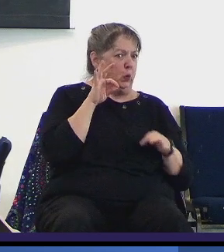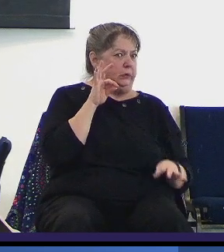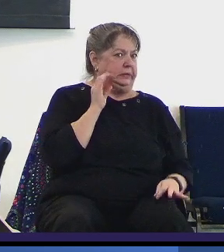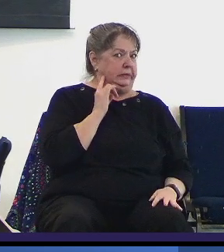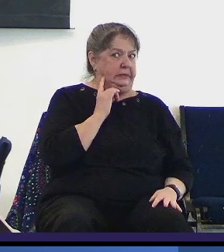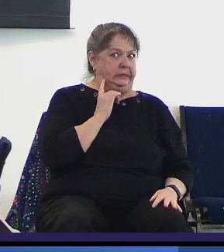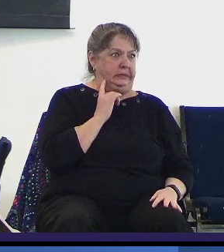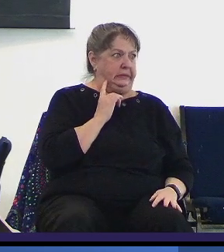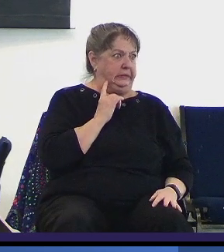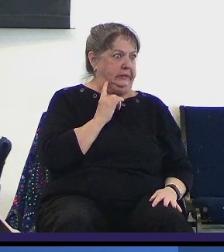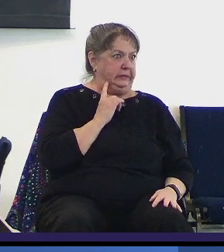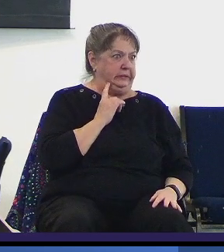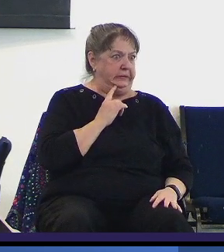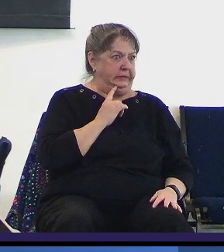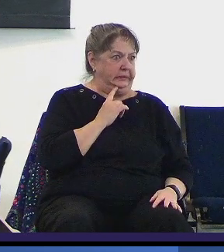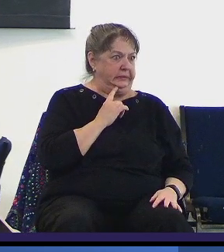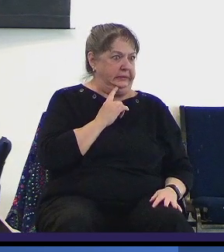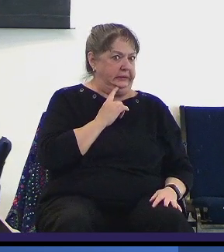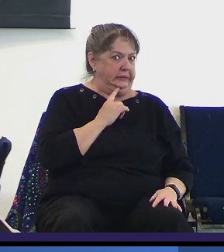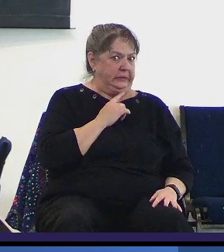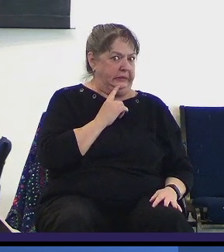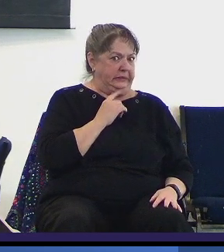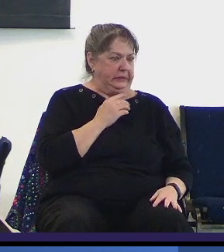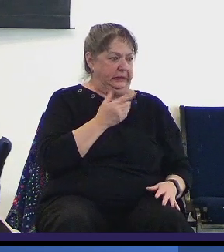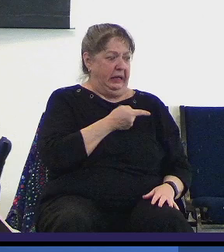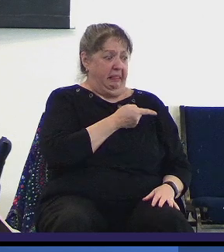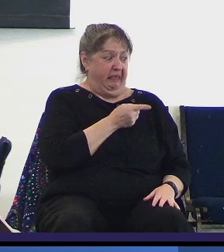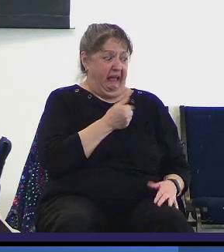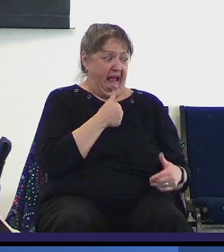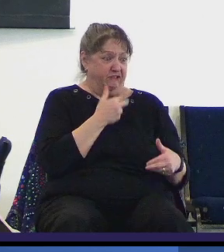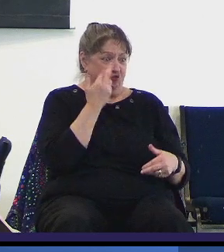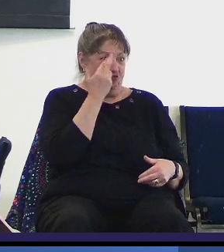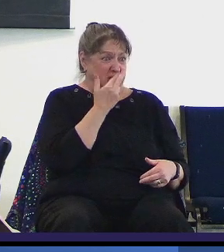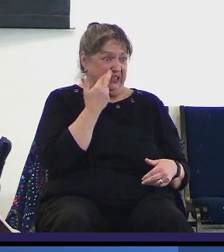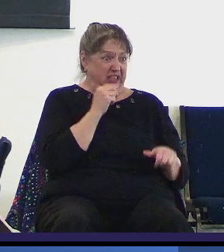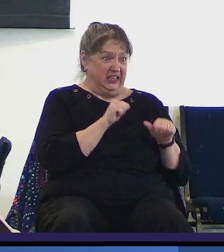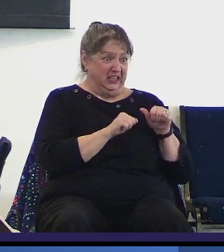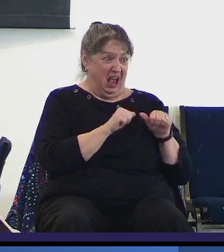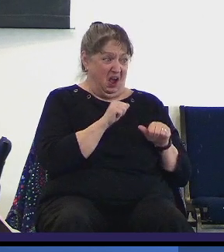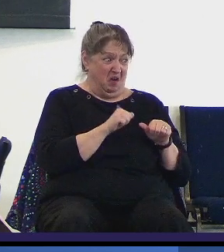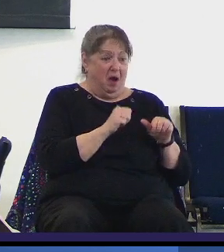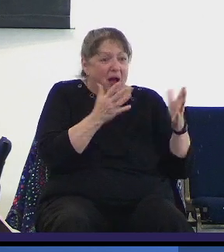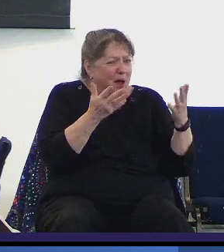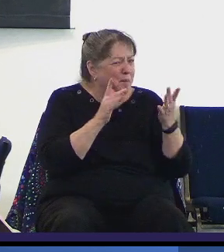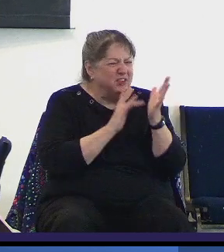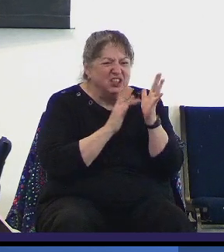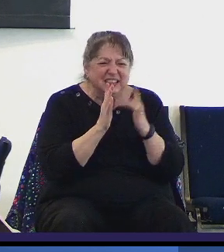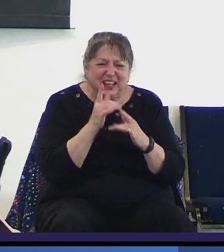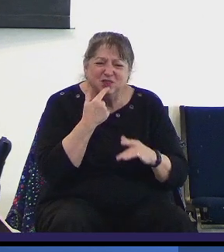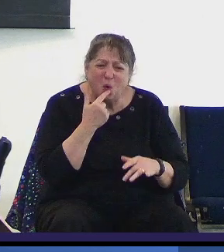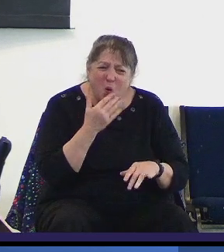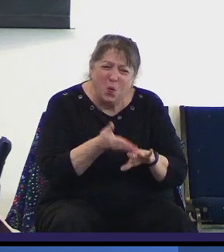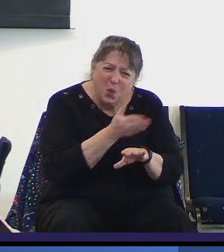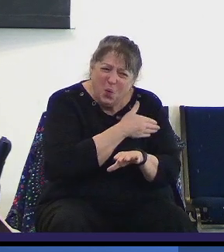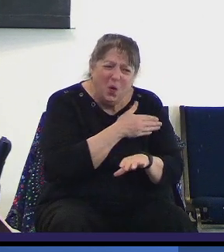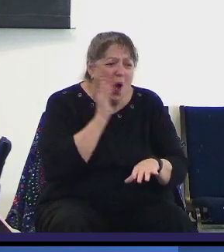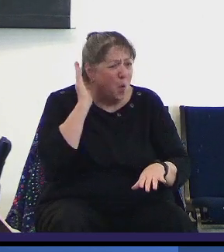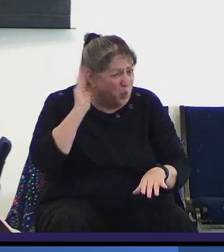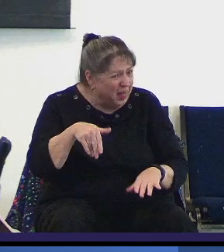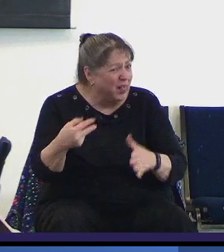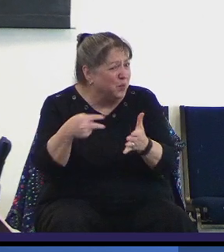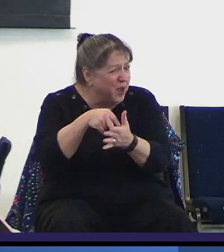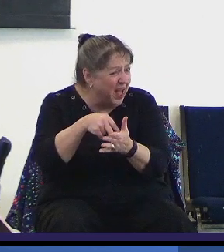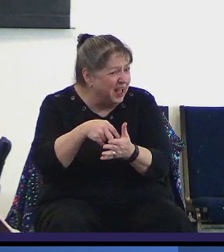Perhaps they had a reason to doubt. Maybe not, because he already told them that he would rise from the dead. And so did the